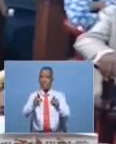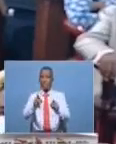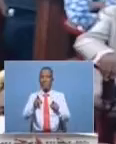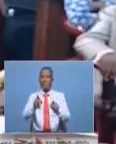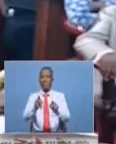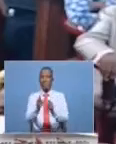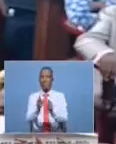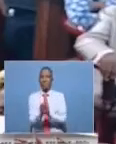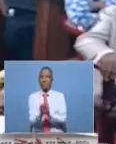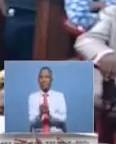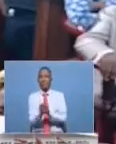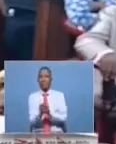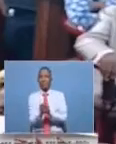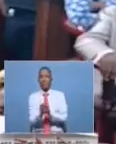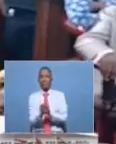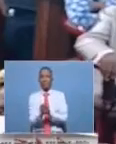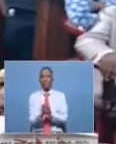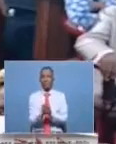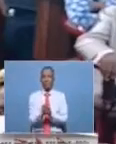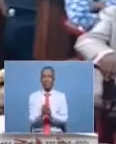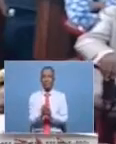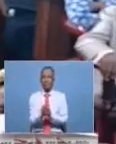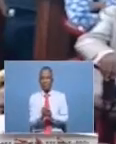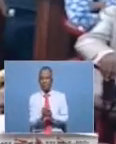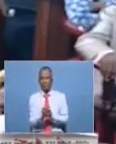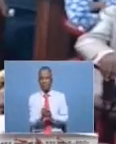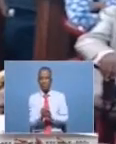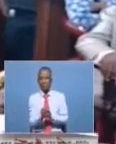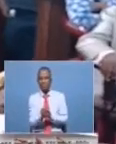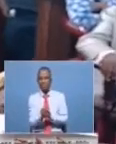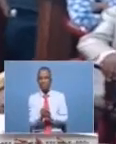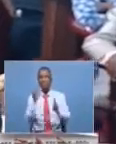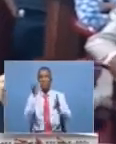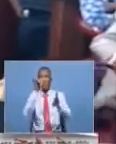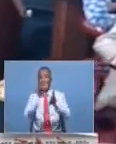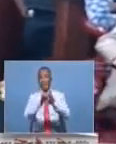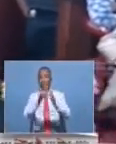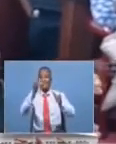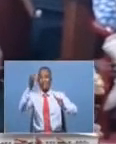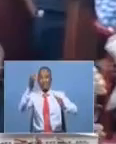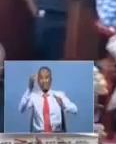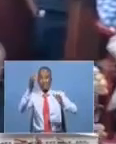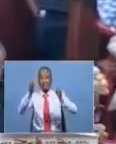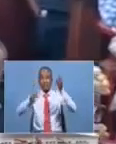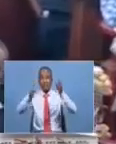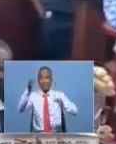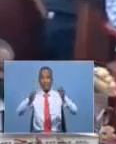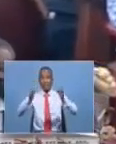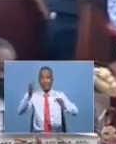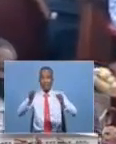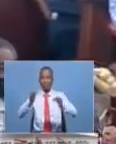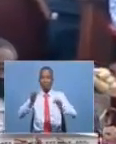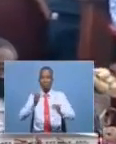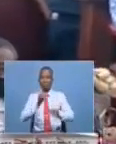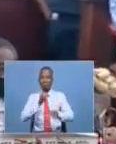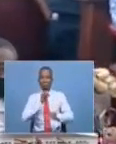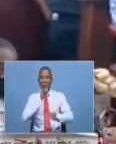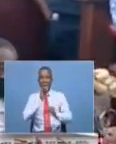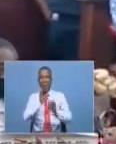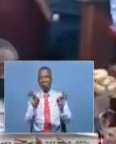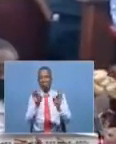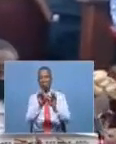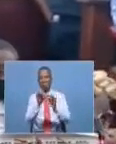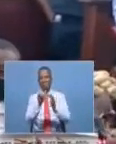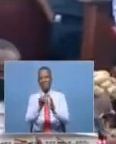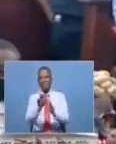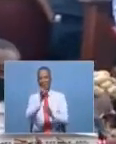No, my lord, I mean, if these judgments are not relevant to what your